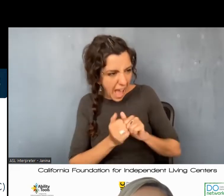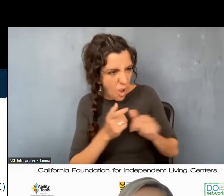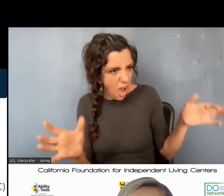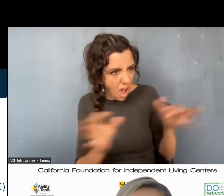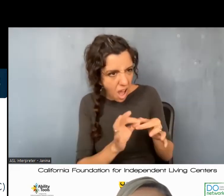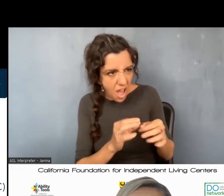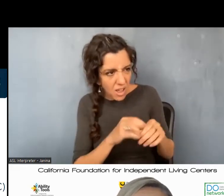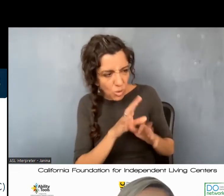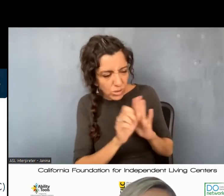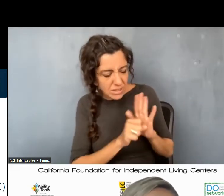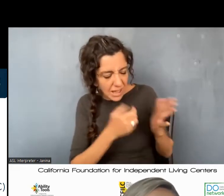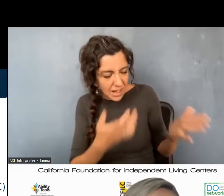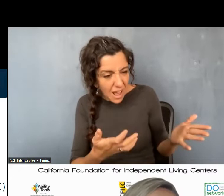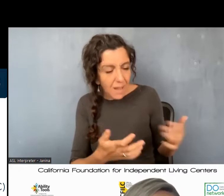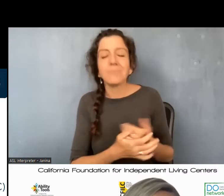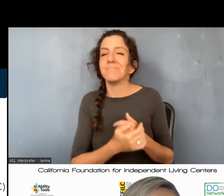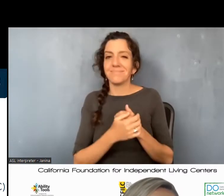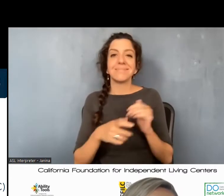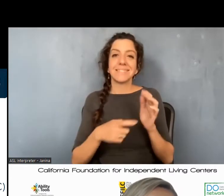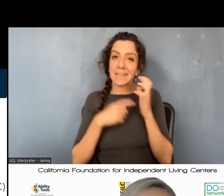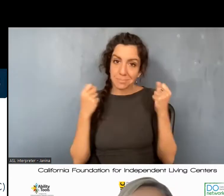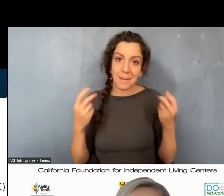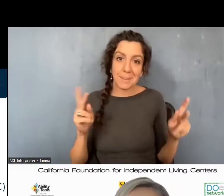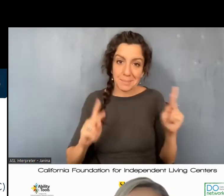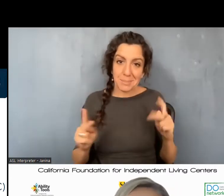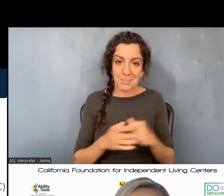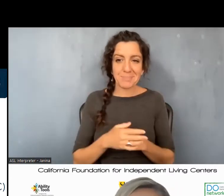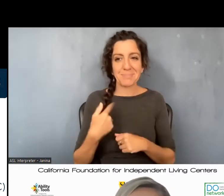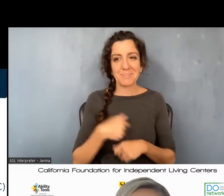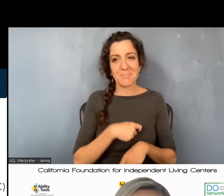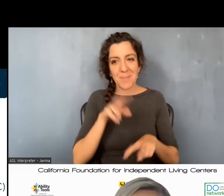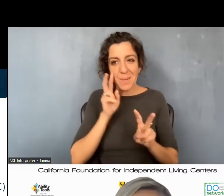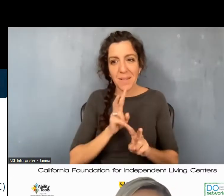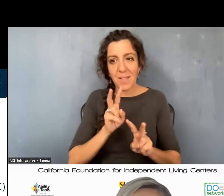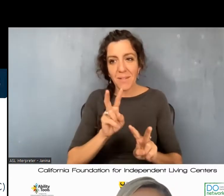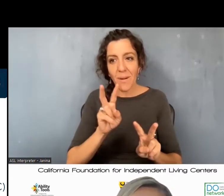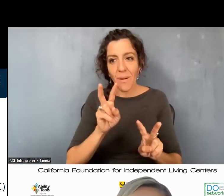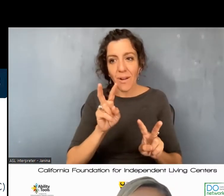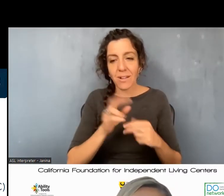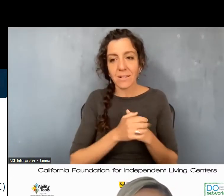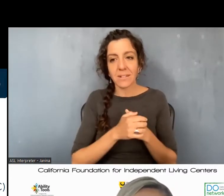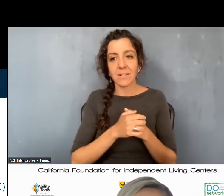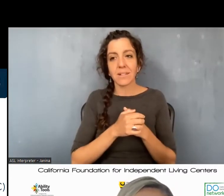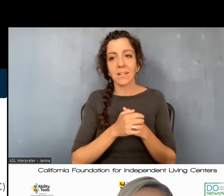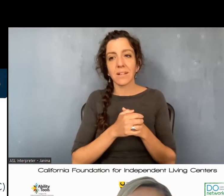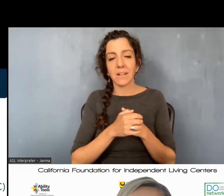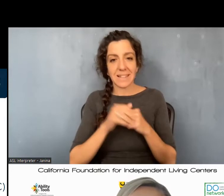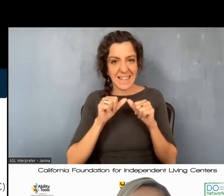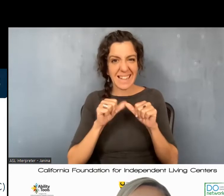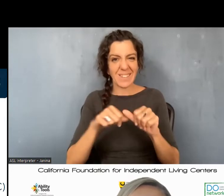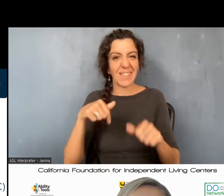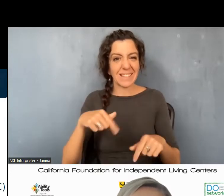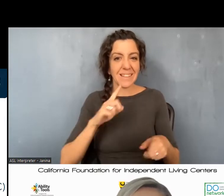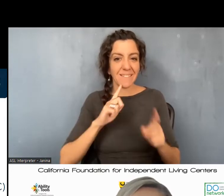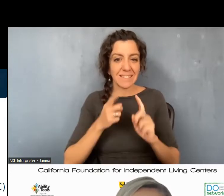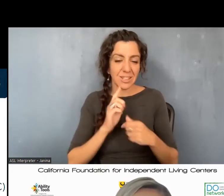And really, it takes a village. So we really look forward to continuing that conversation. As you've heard today, there's